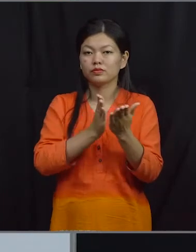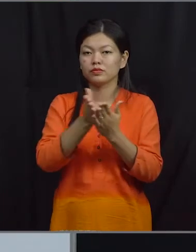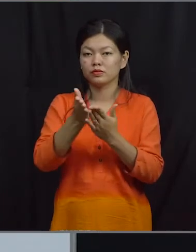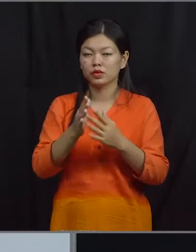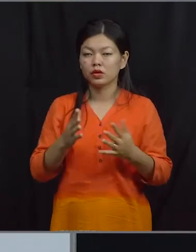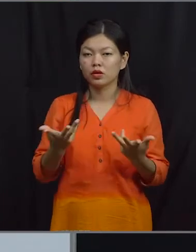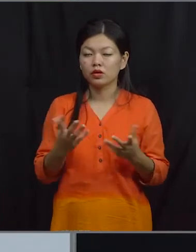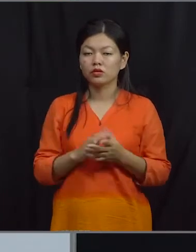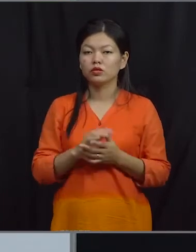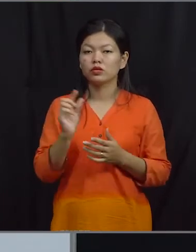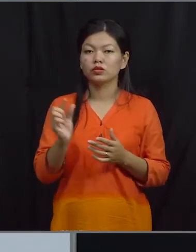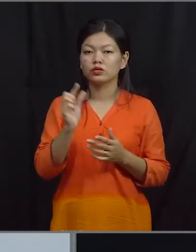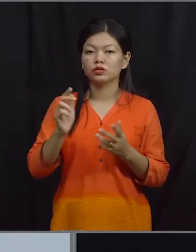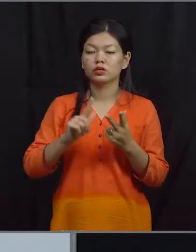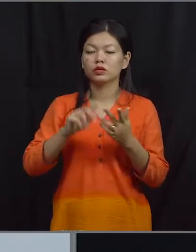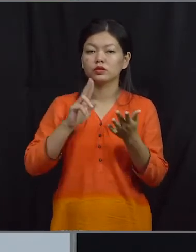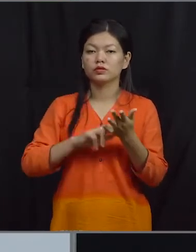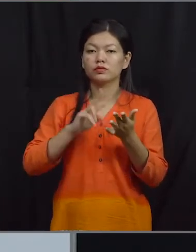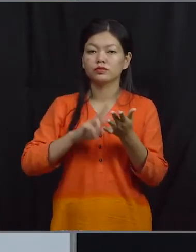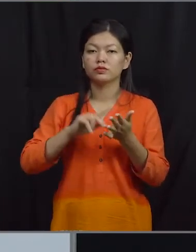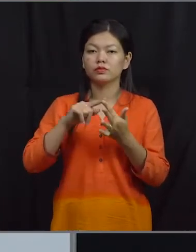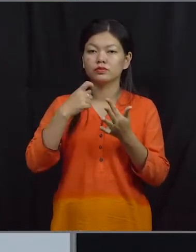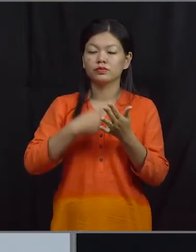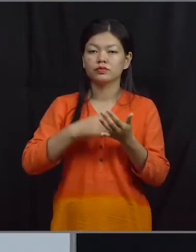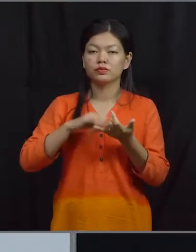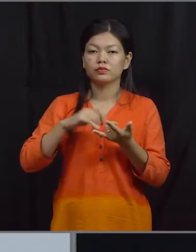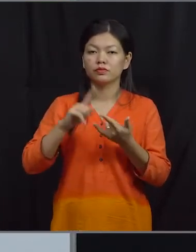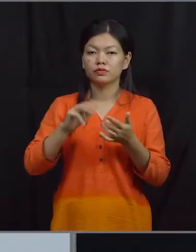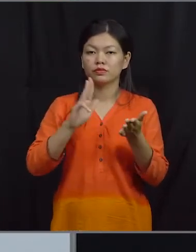Or using inverse of a matrix.